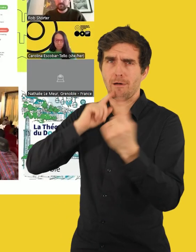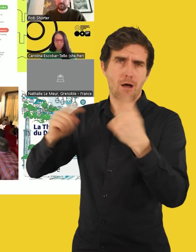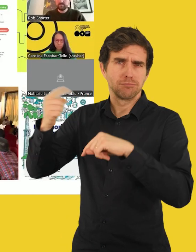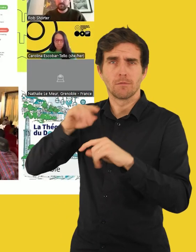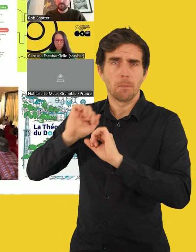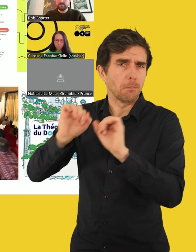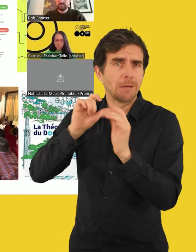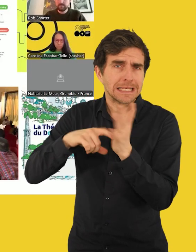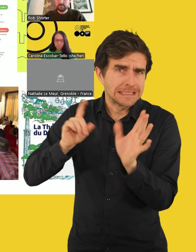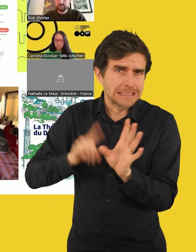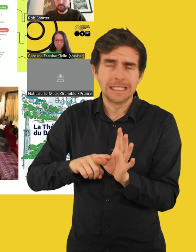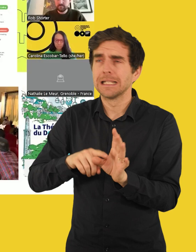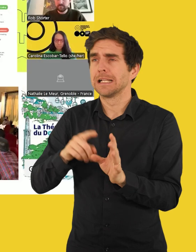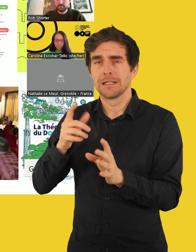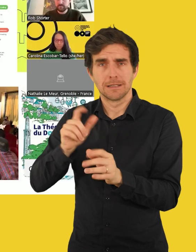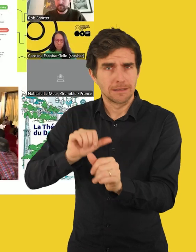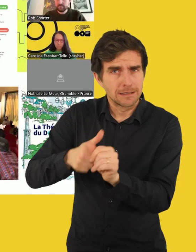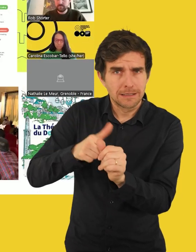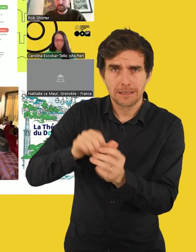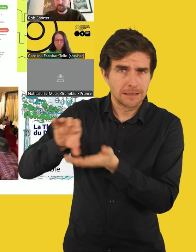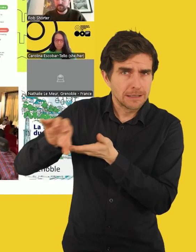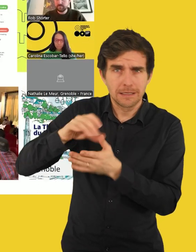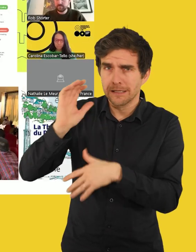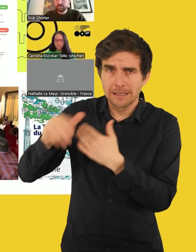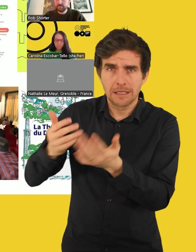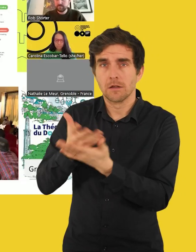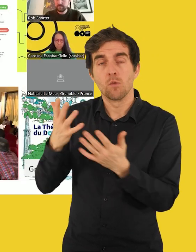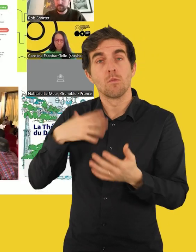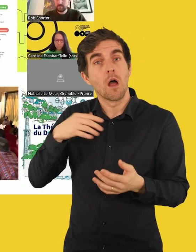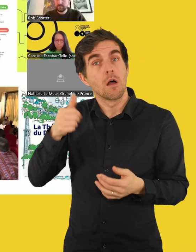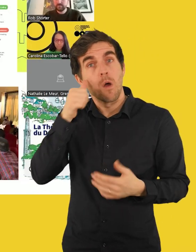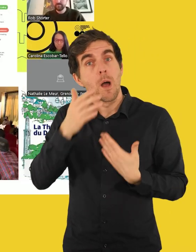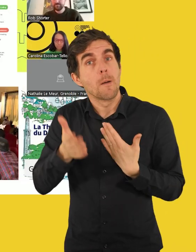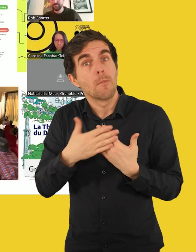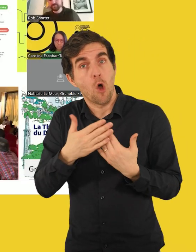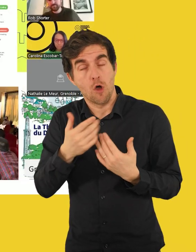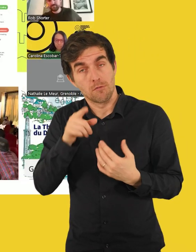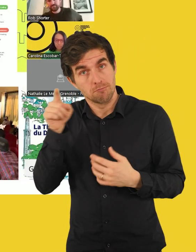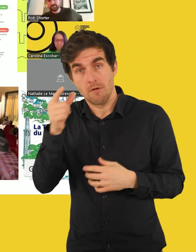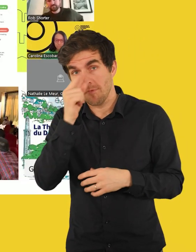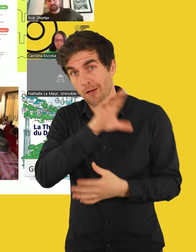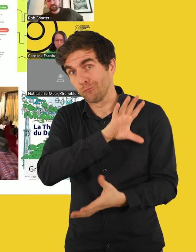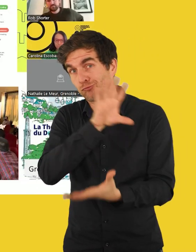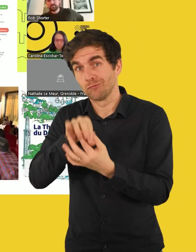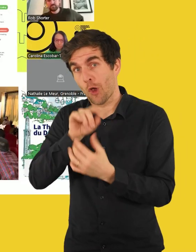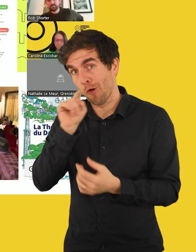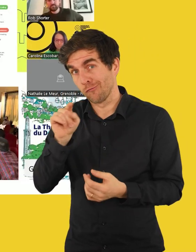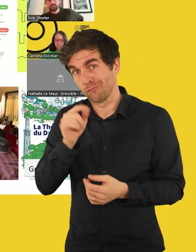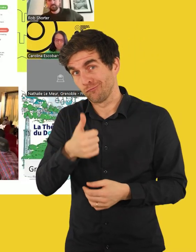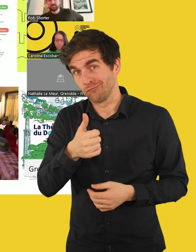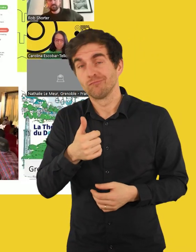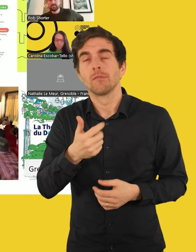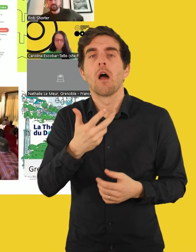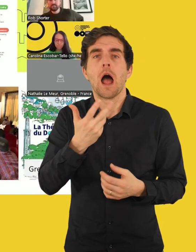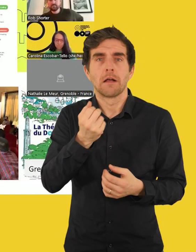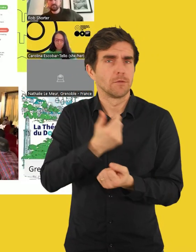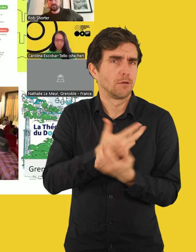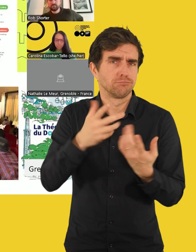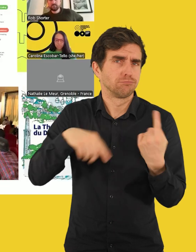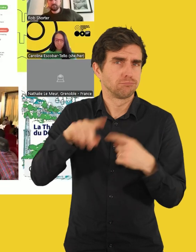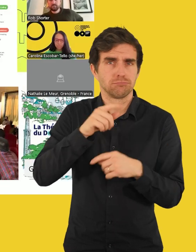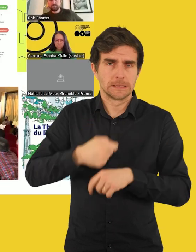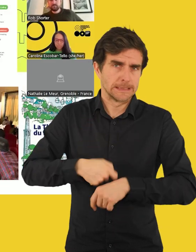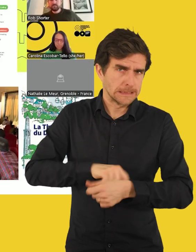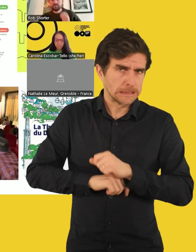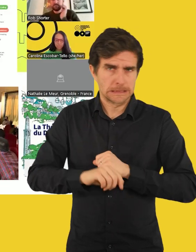fantastic guests from city and municipal government in 2 sessions today. So if you want to hear more of the details on that, do join. So many of these